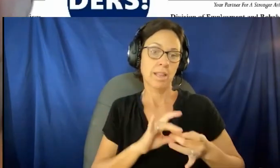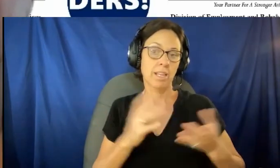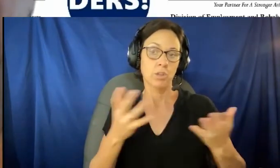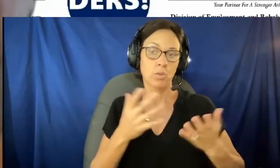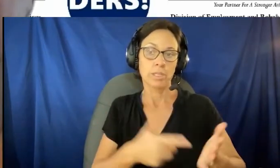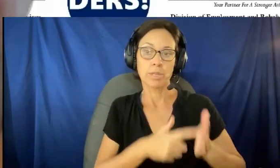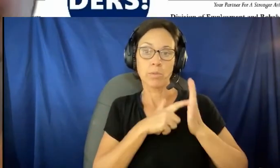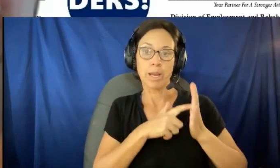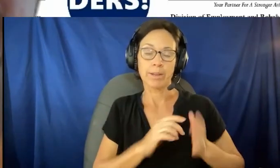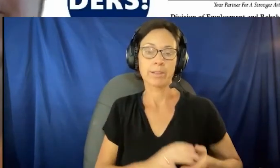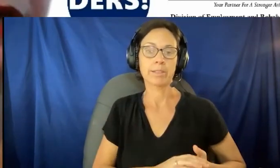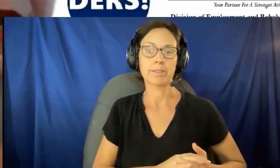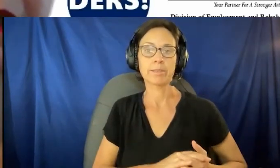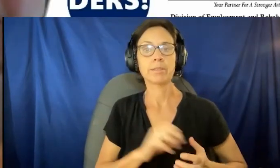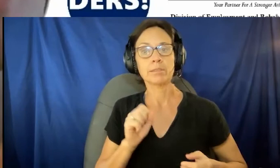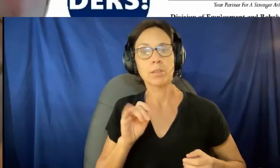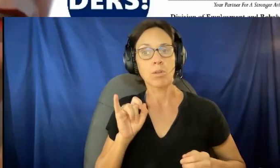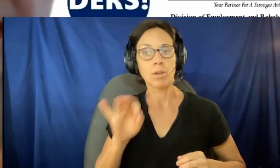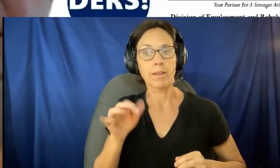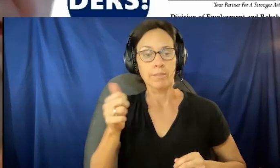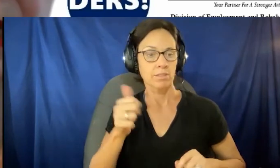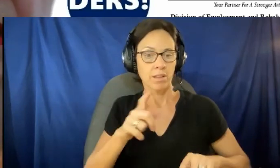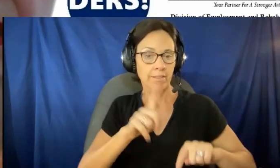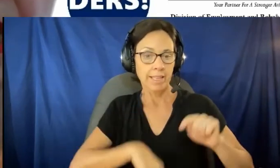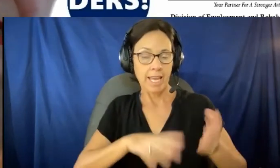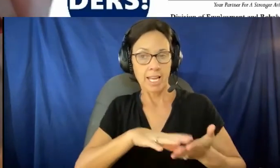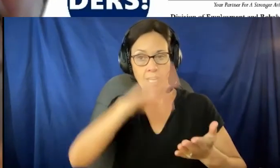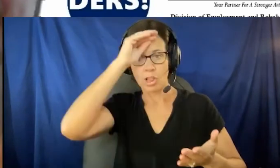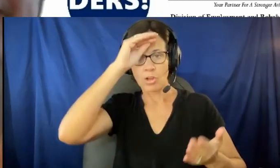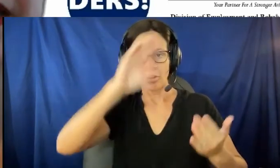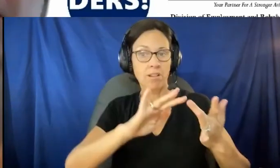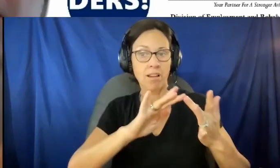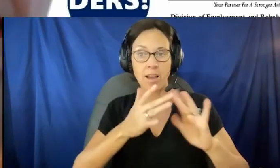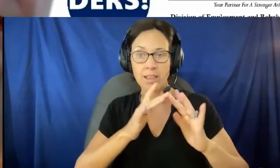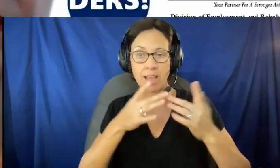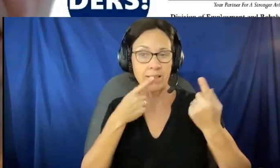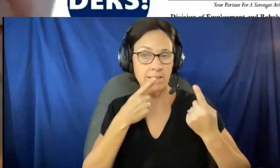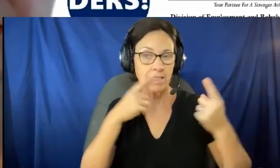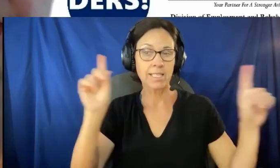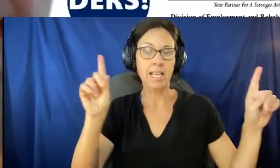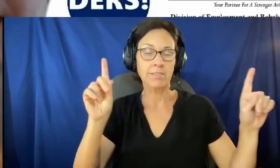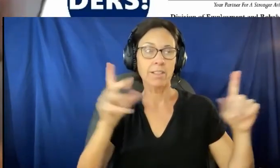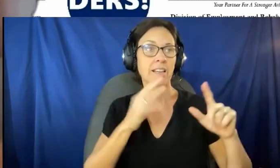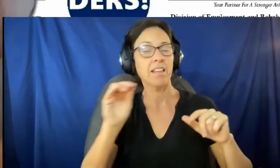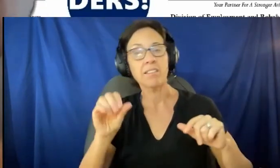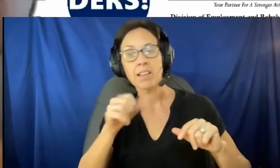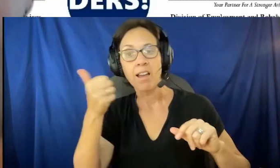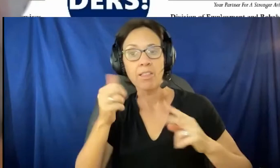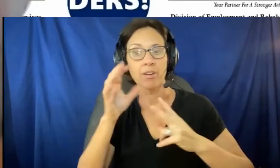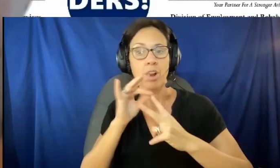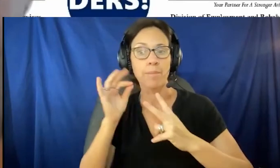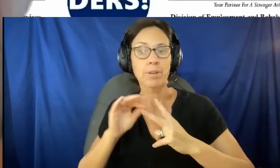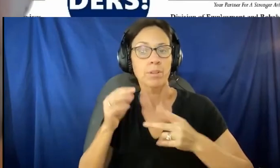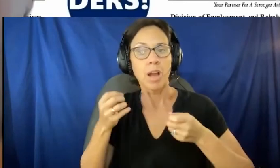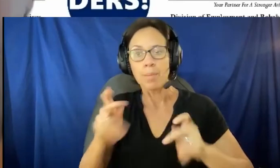required. So if you can't learn effectively online and the only other opportunity is to go